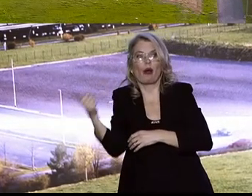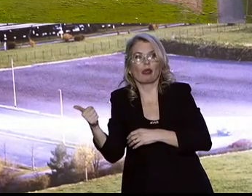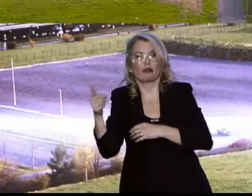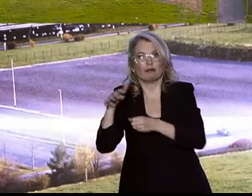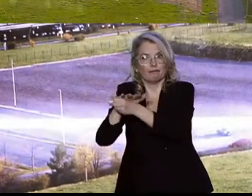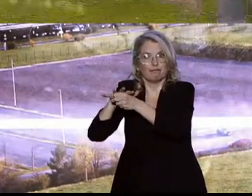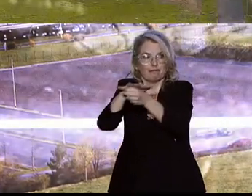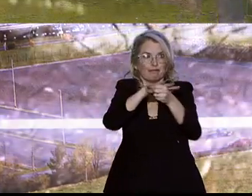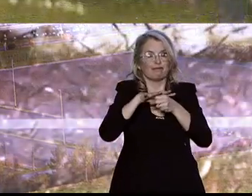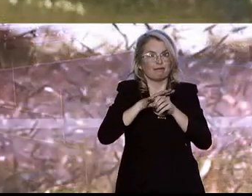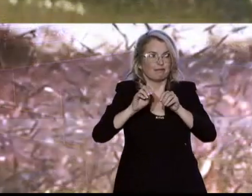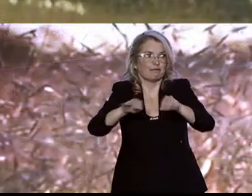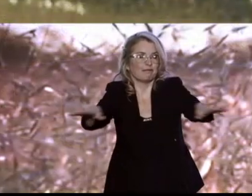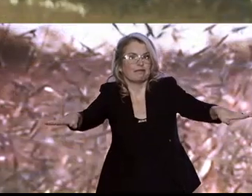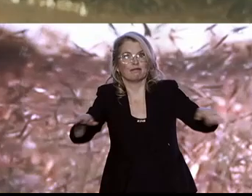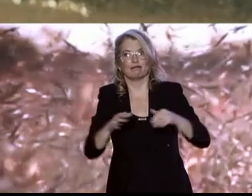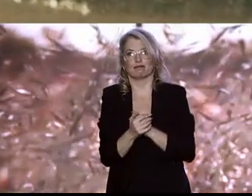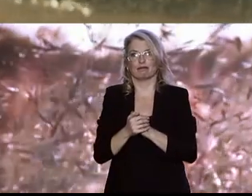regions.